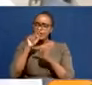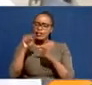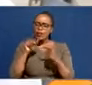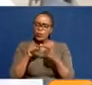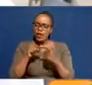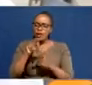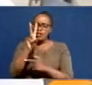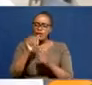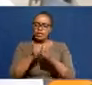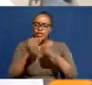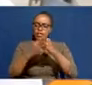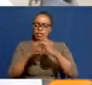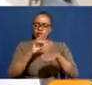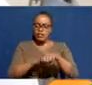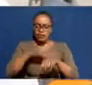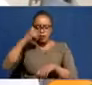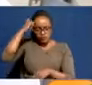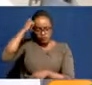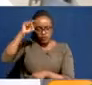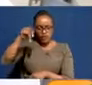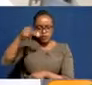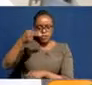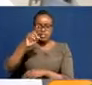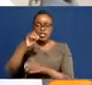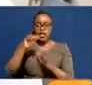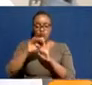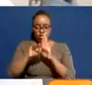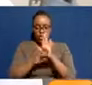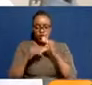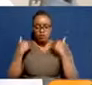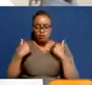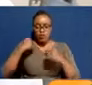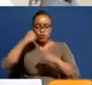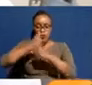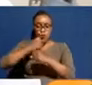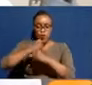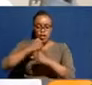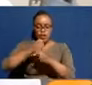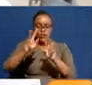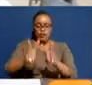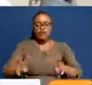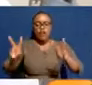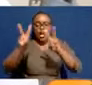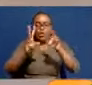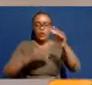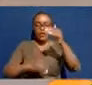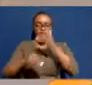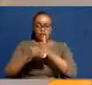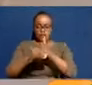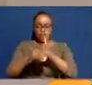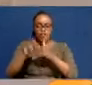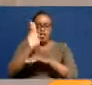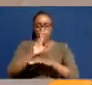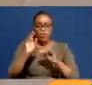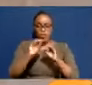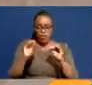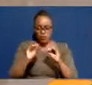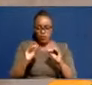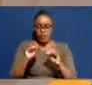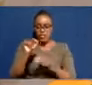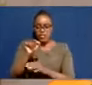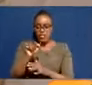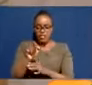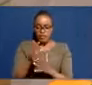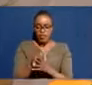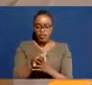2018 when I started my PhD program. And here I was working on value addition of the underutilized Kenyan guavas.